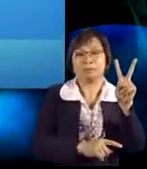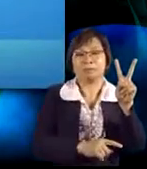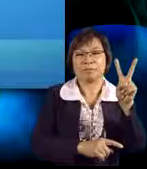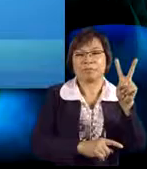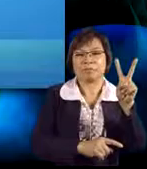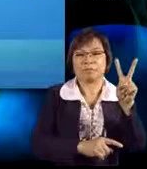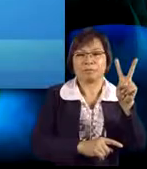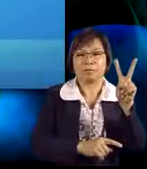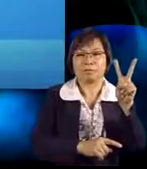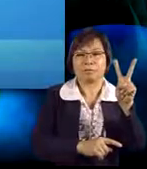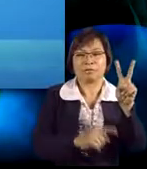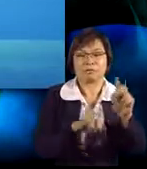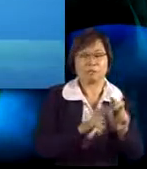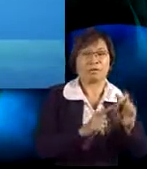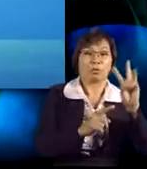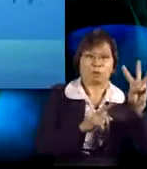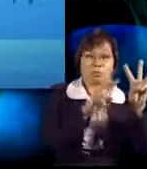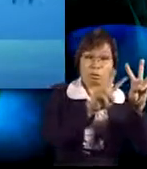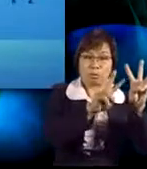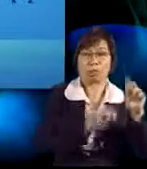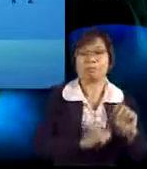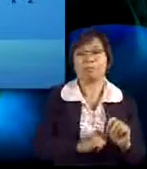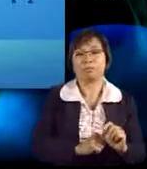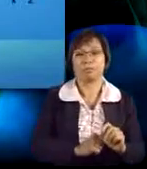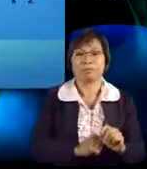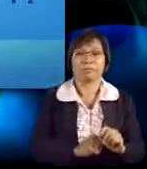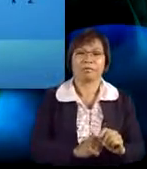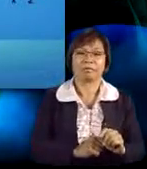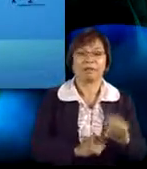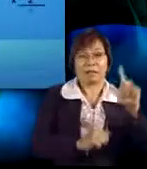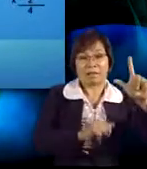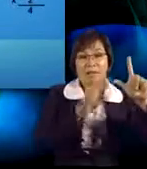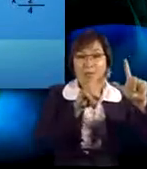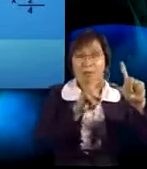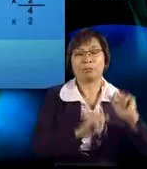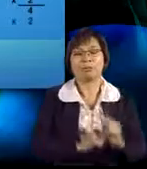2 unit cubes of width, 2 unit cubes of length,